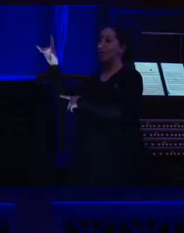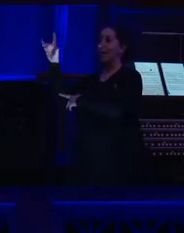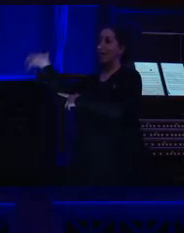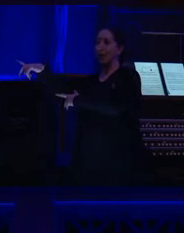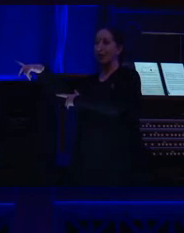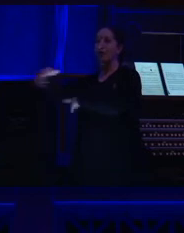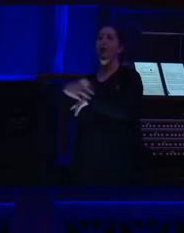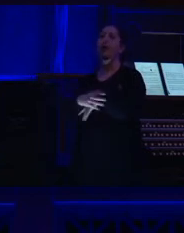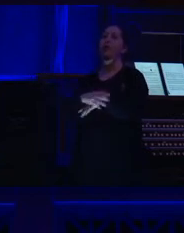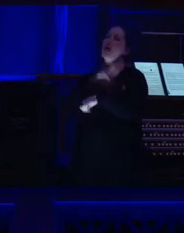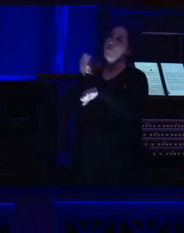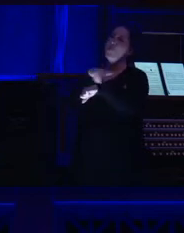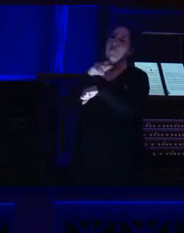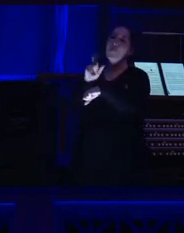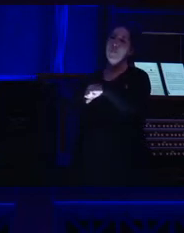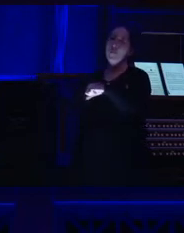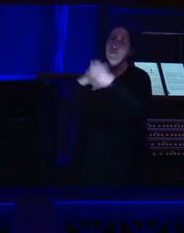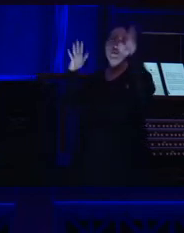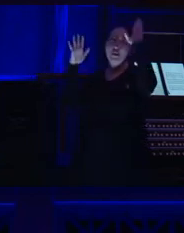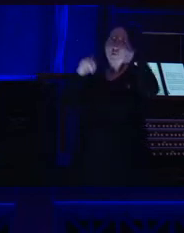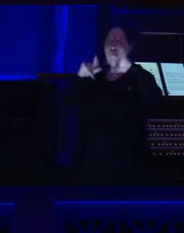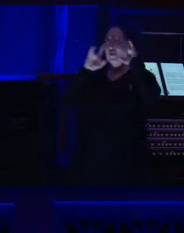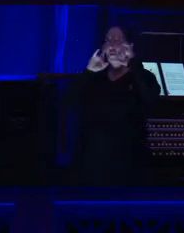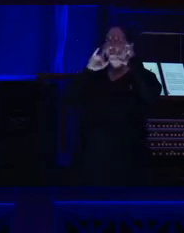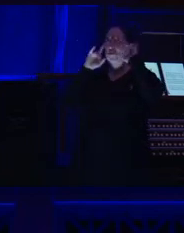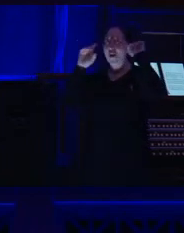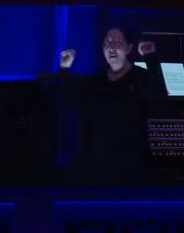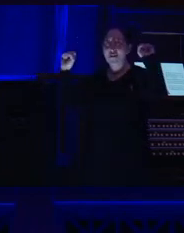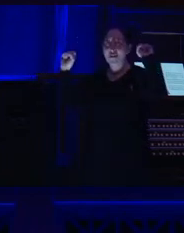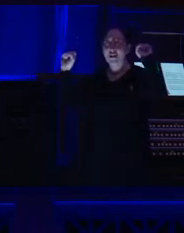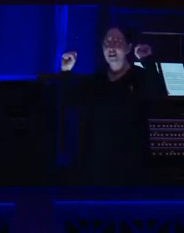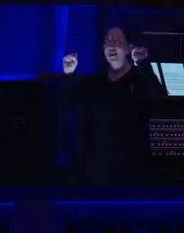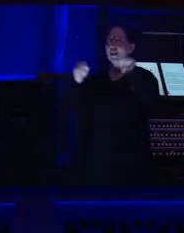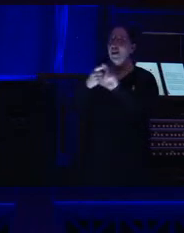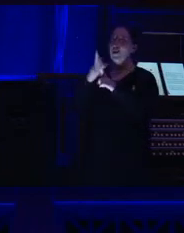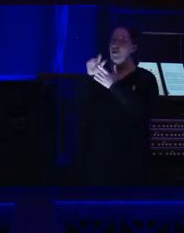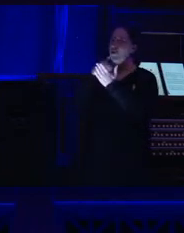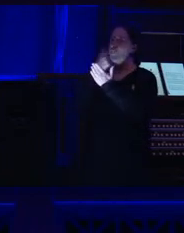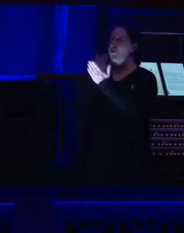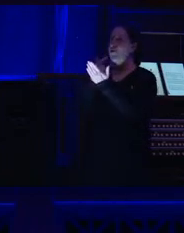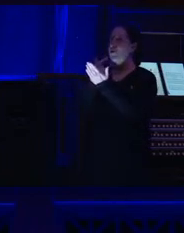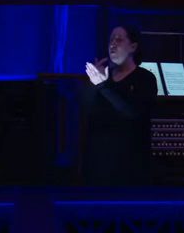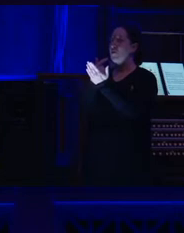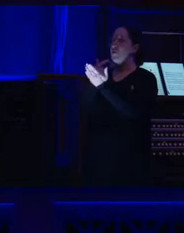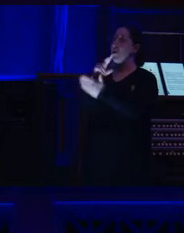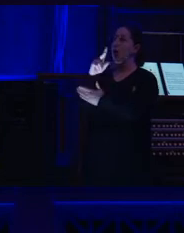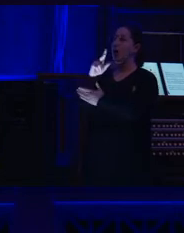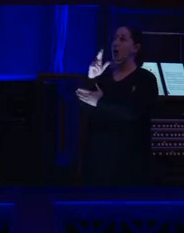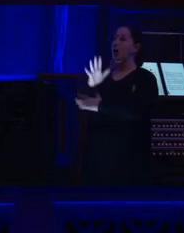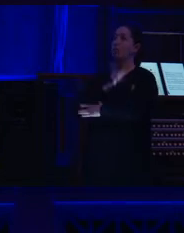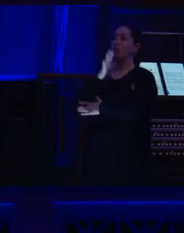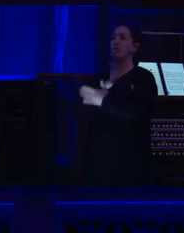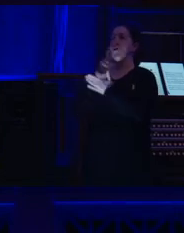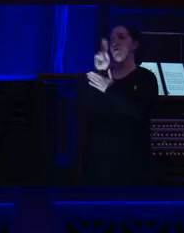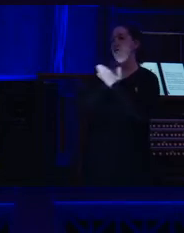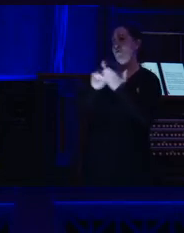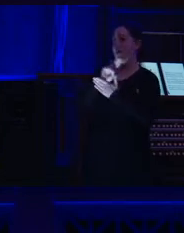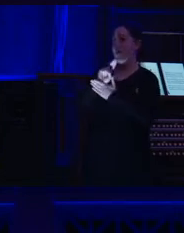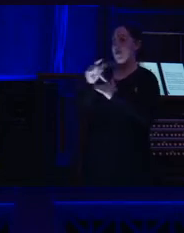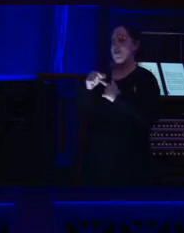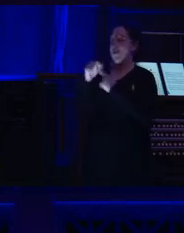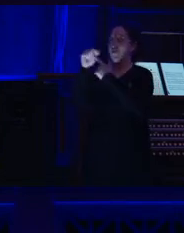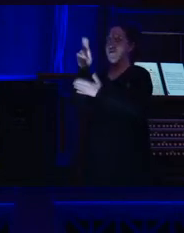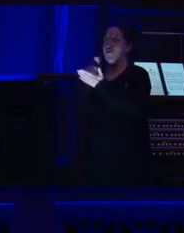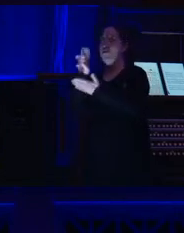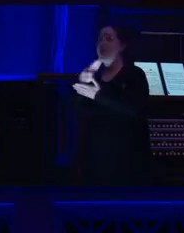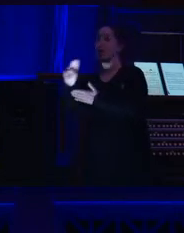course, we expect the president of any prestigious university, and especially the University of Michigan, to have